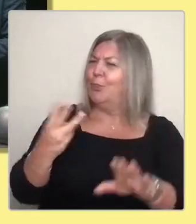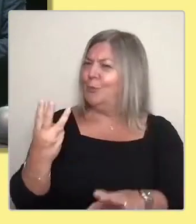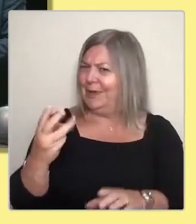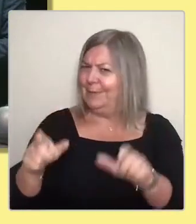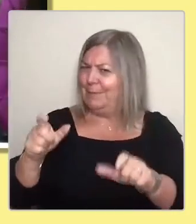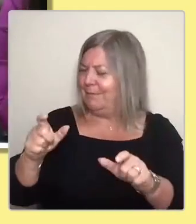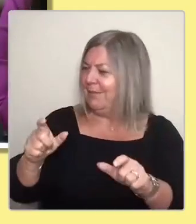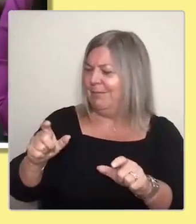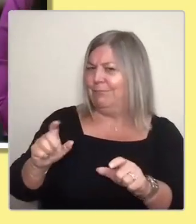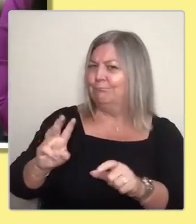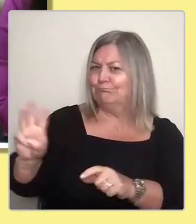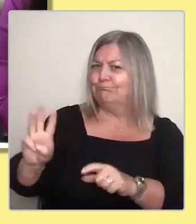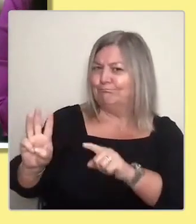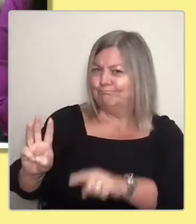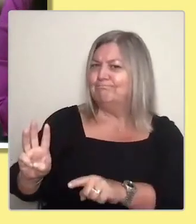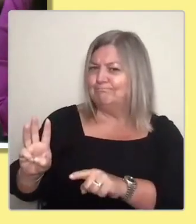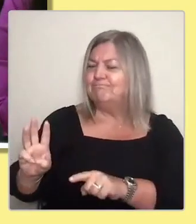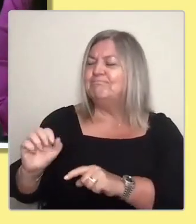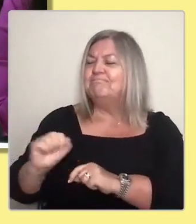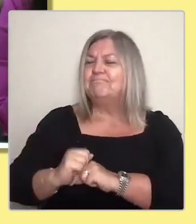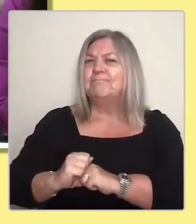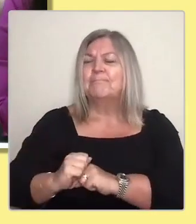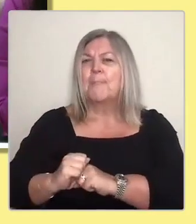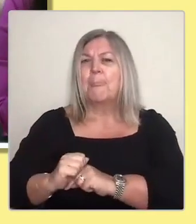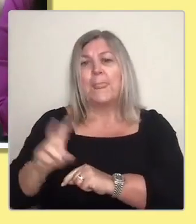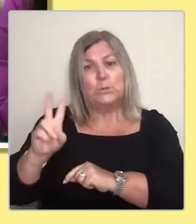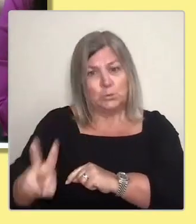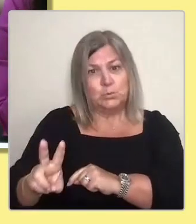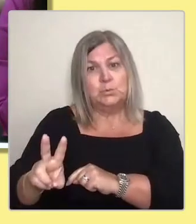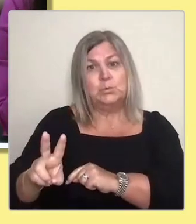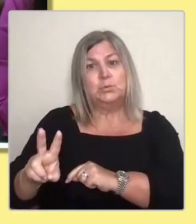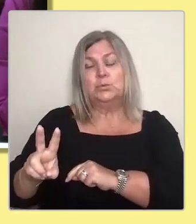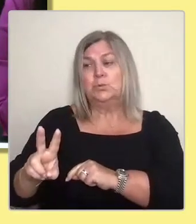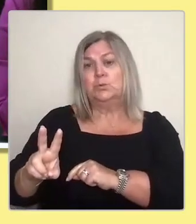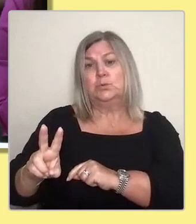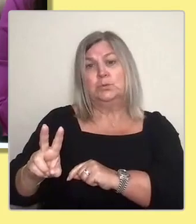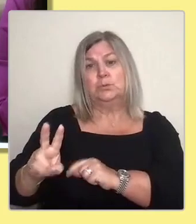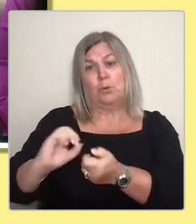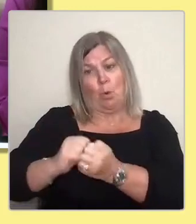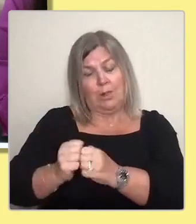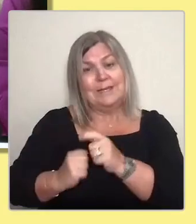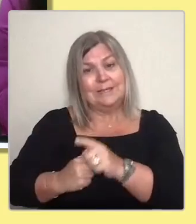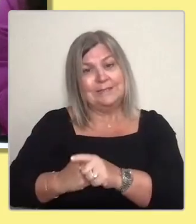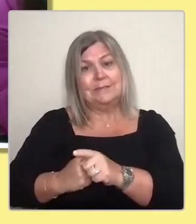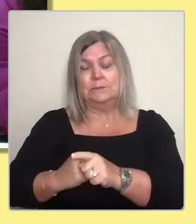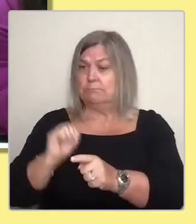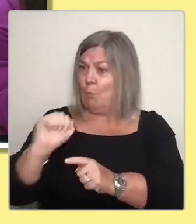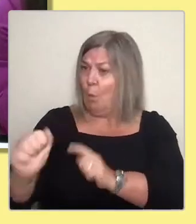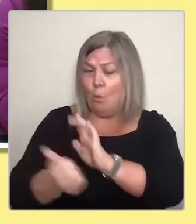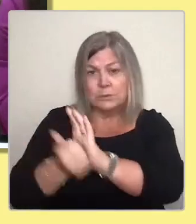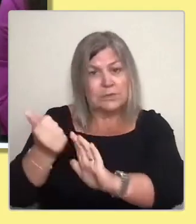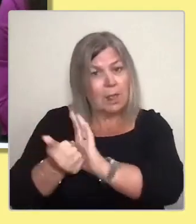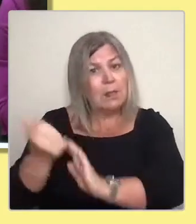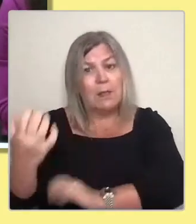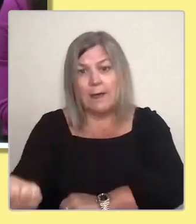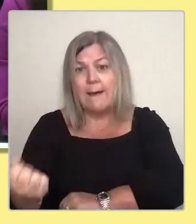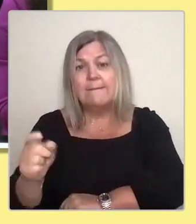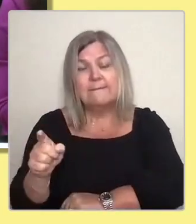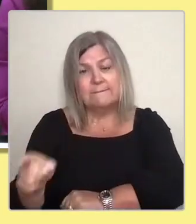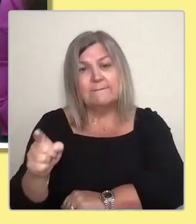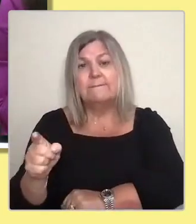but two phenomenal colleagues in the Scottish Parliament who each have their own talents, we've all got to contribute to Scottish public